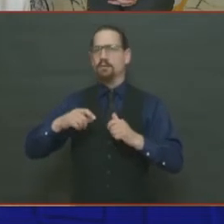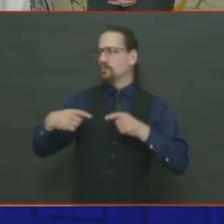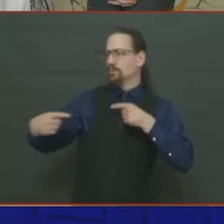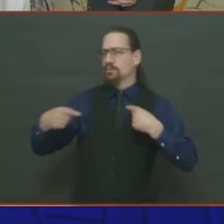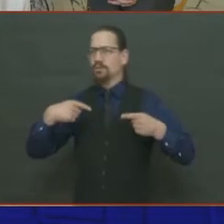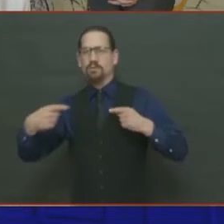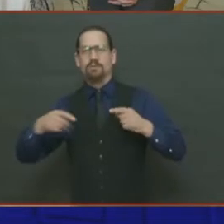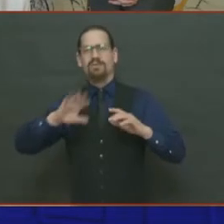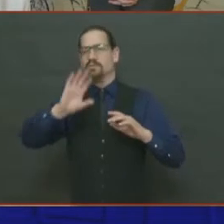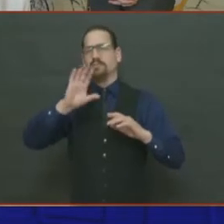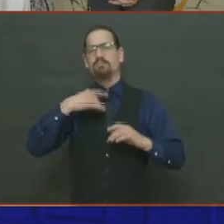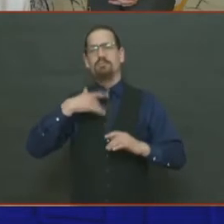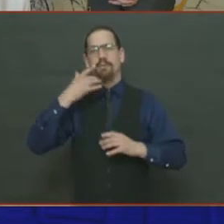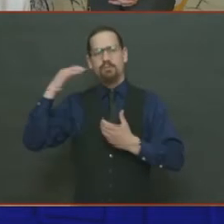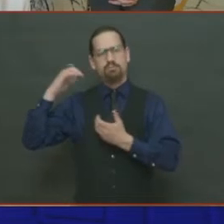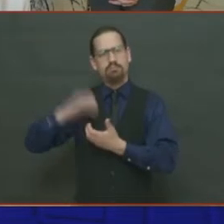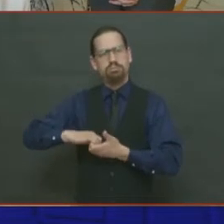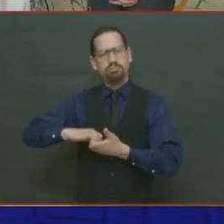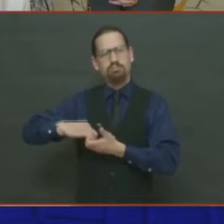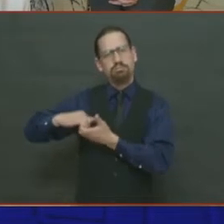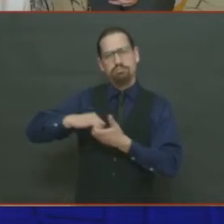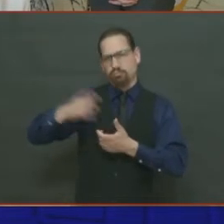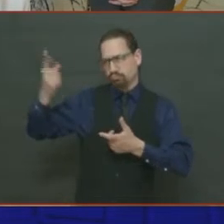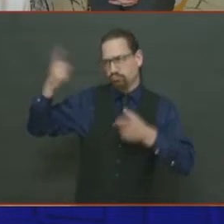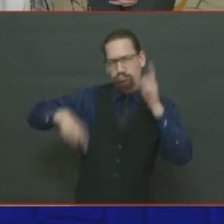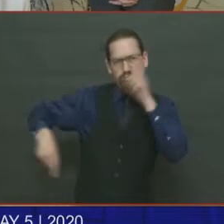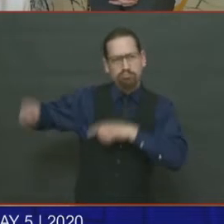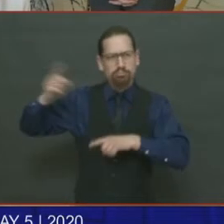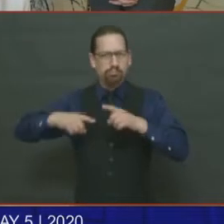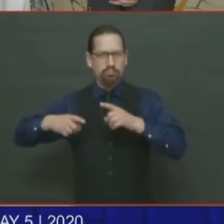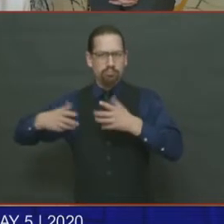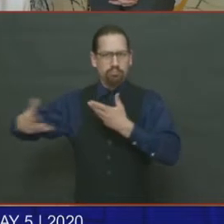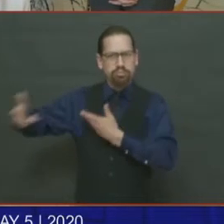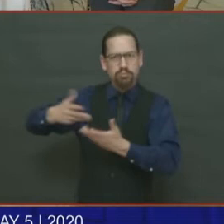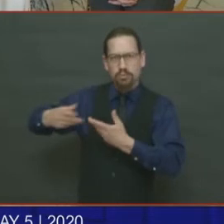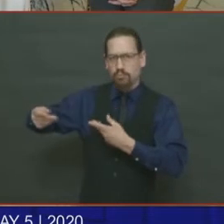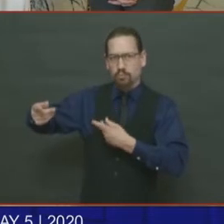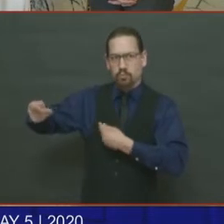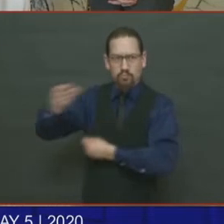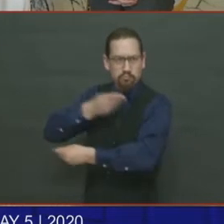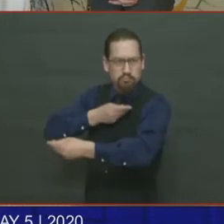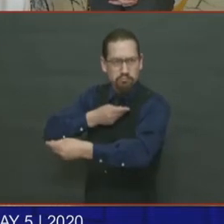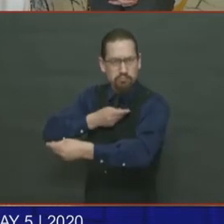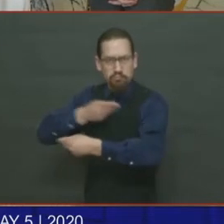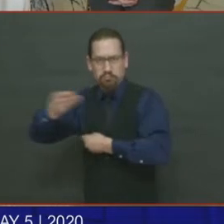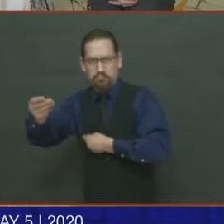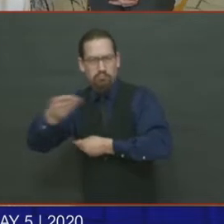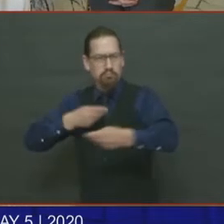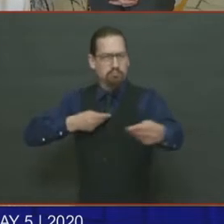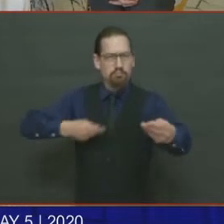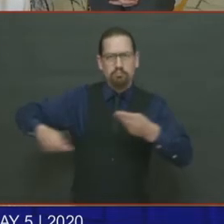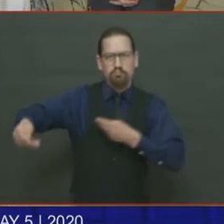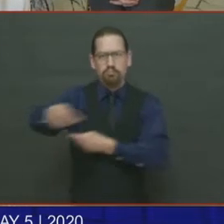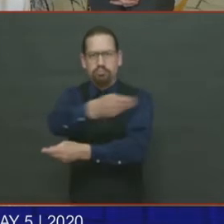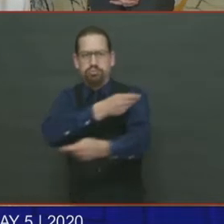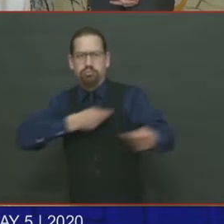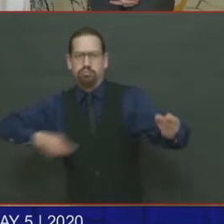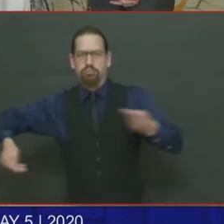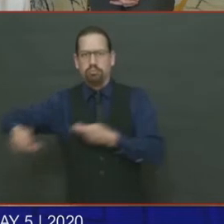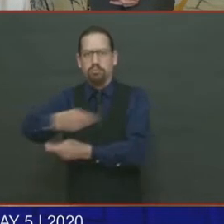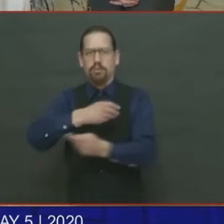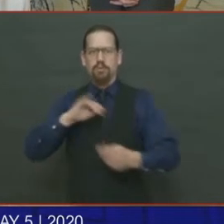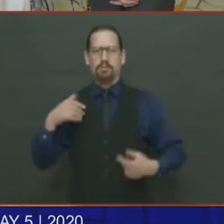would like it to be. You still hear from certain nursing homes that are struggling,